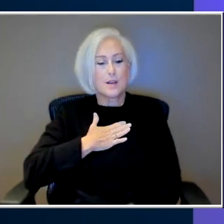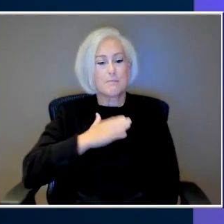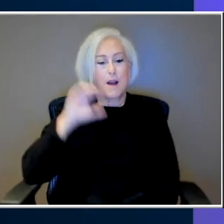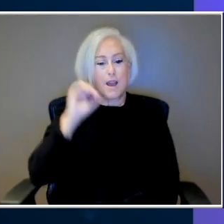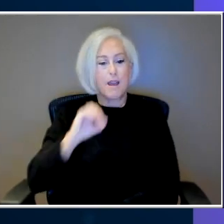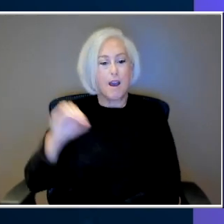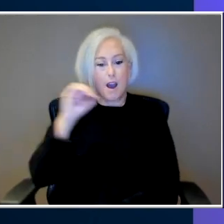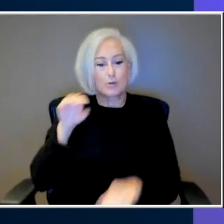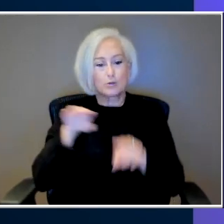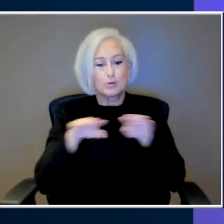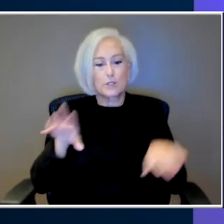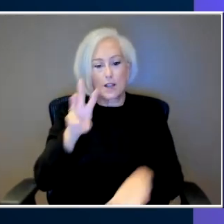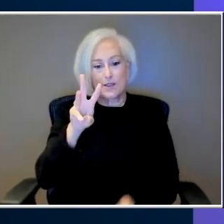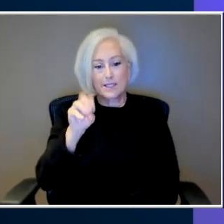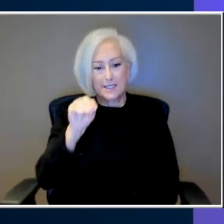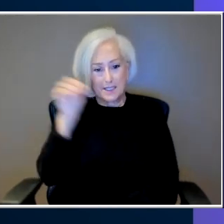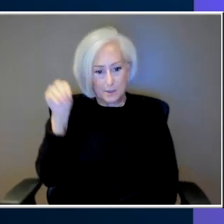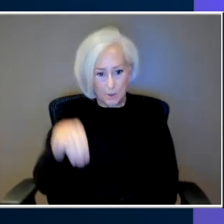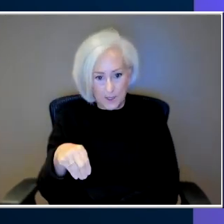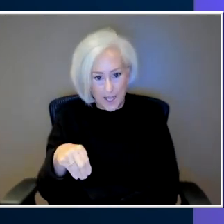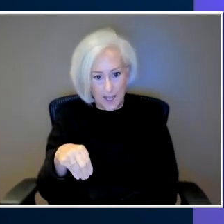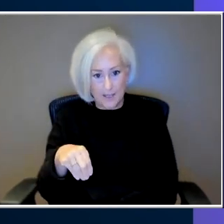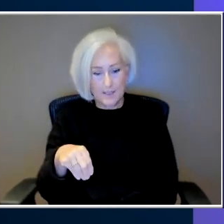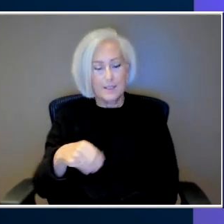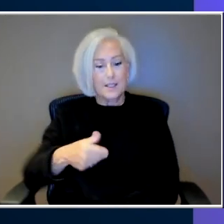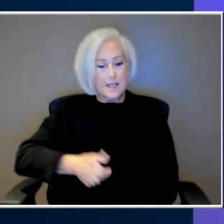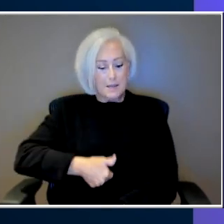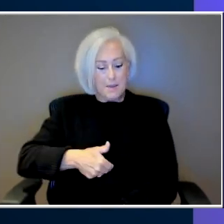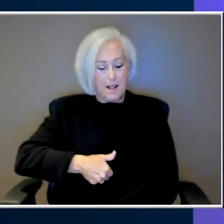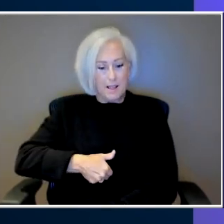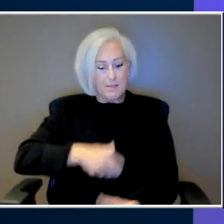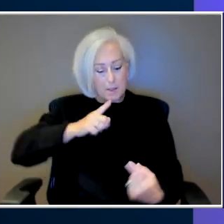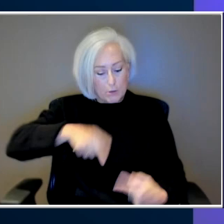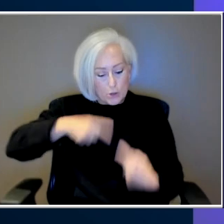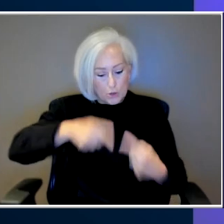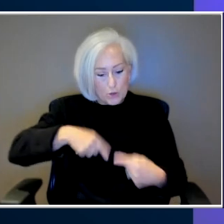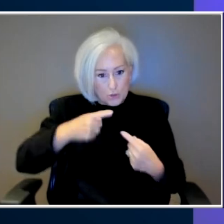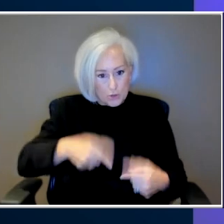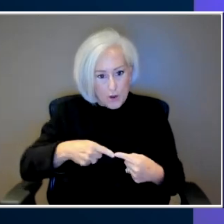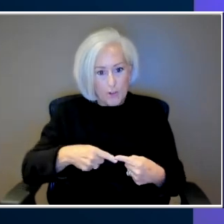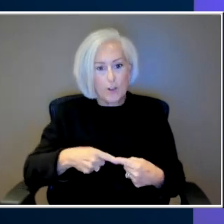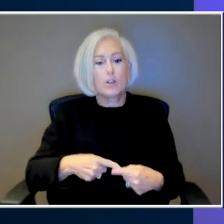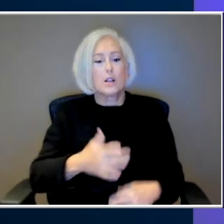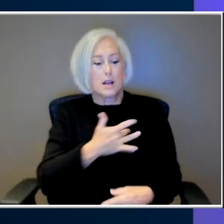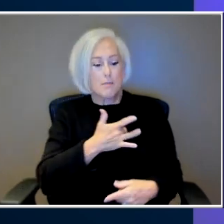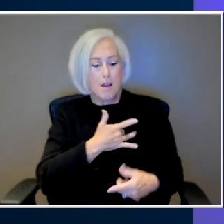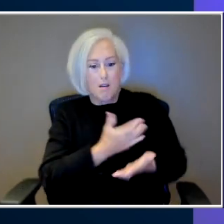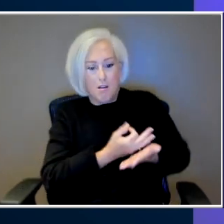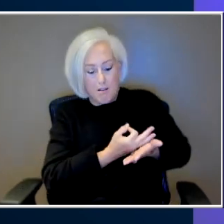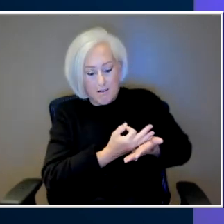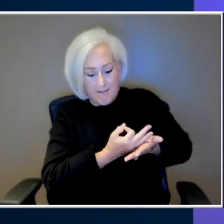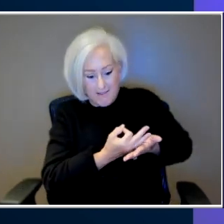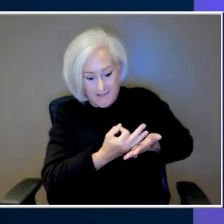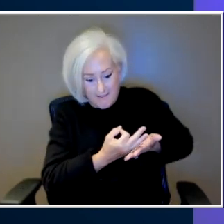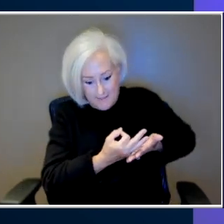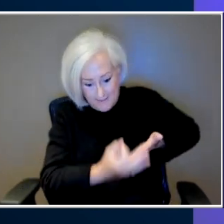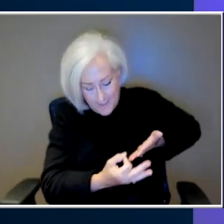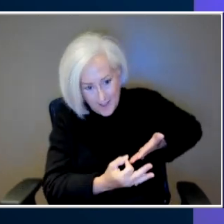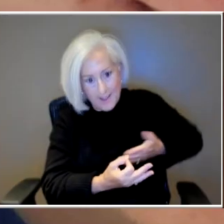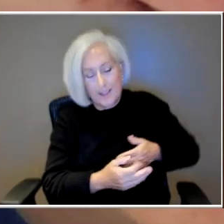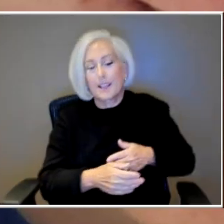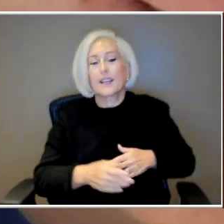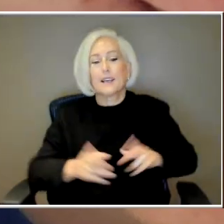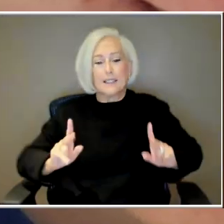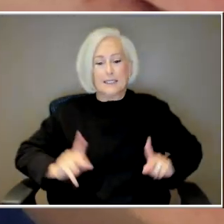my heart was failing, and my liver was having issues, and my kidney was attacked. And I think today would be the day my wife got a call